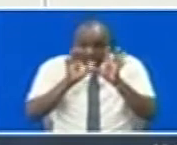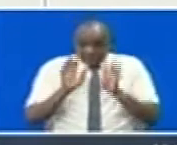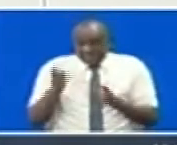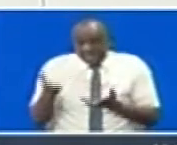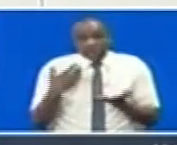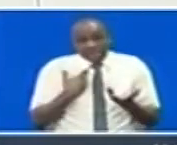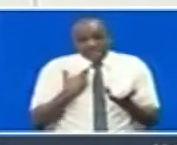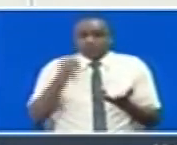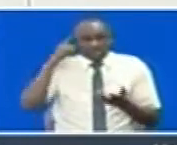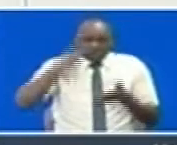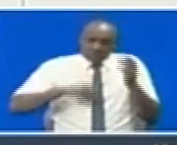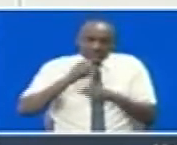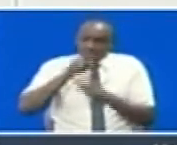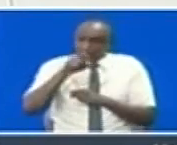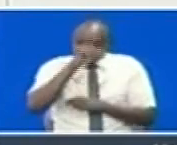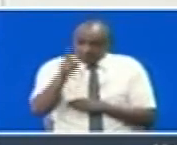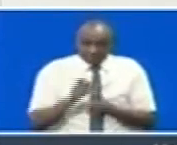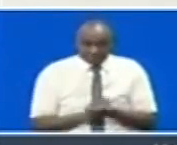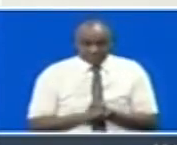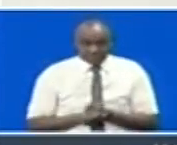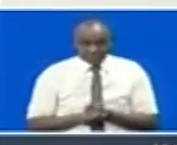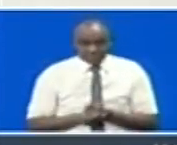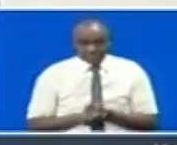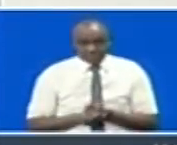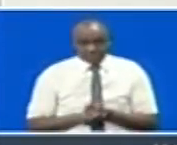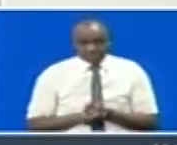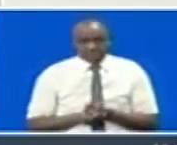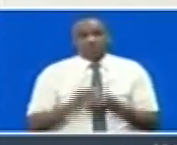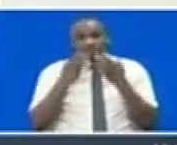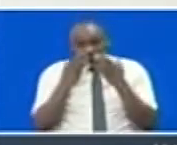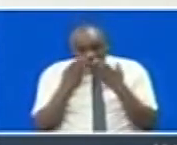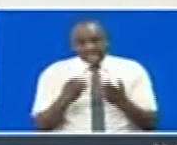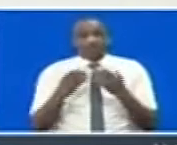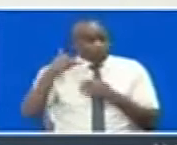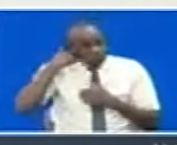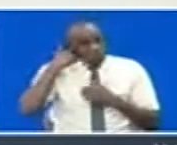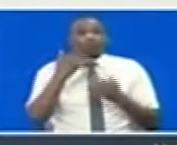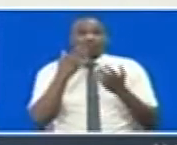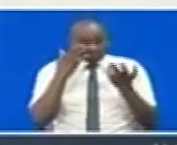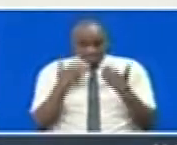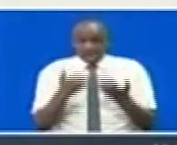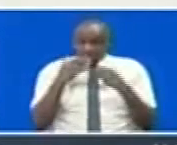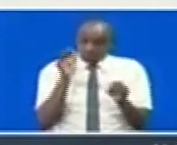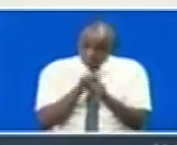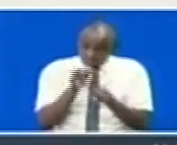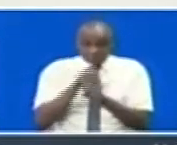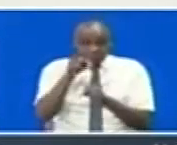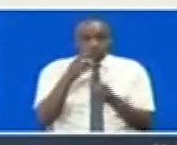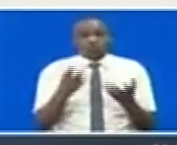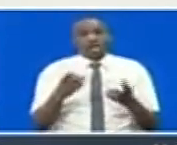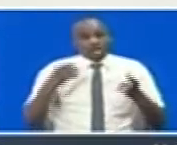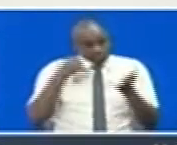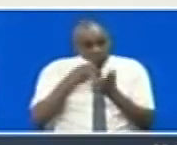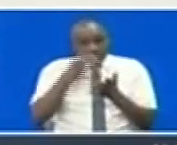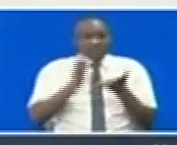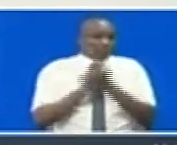your reaction to all of this that's been taking place? Well, first of all, thanks for getting hold of me on